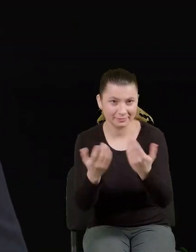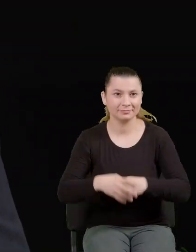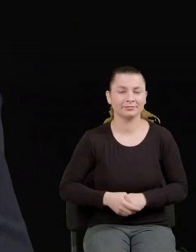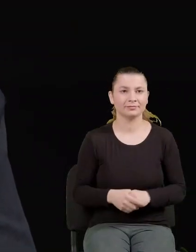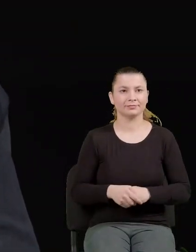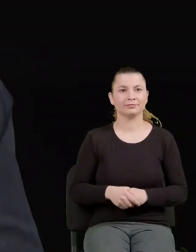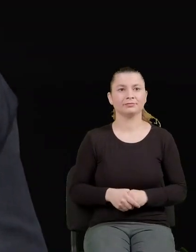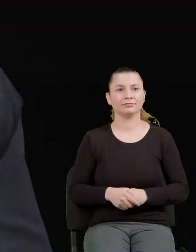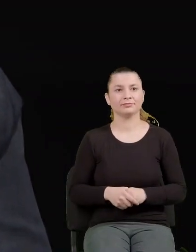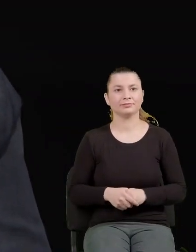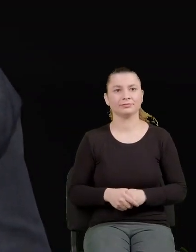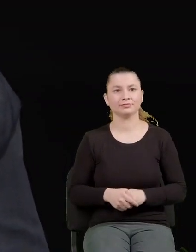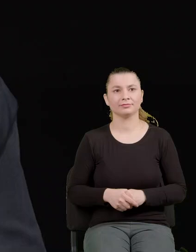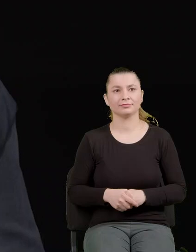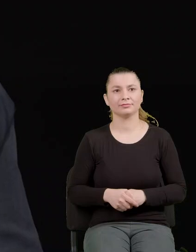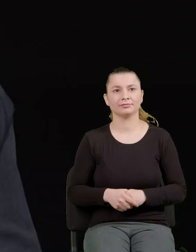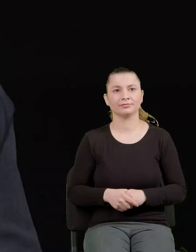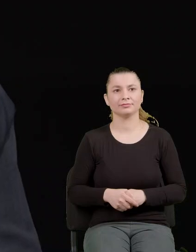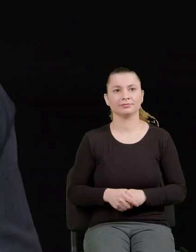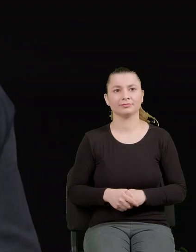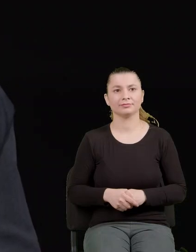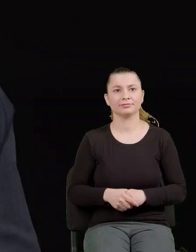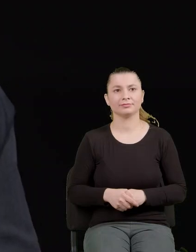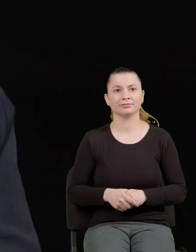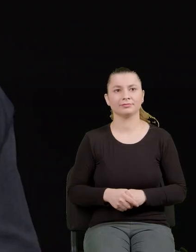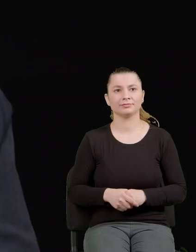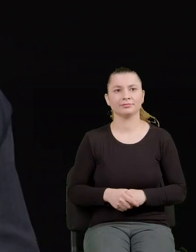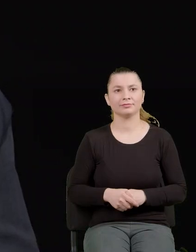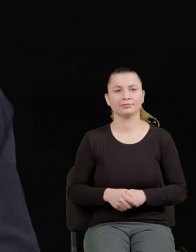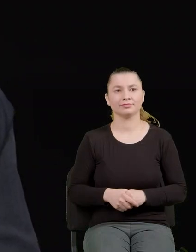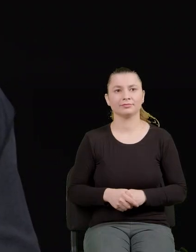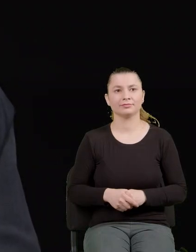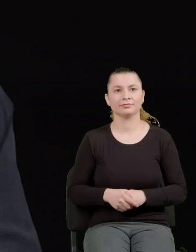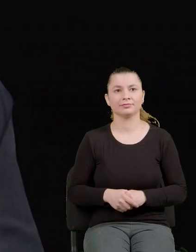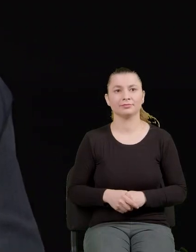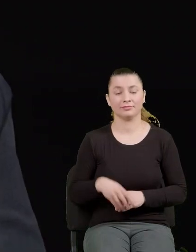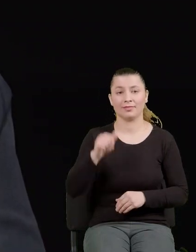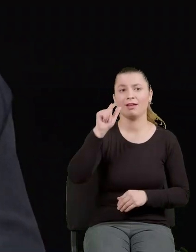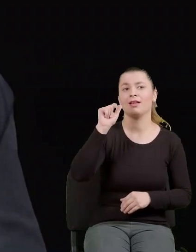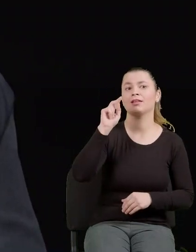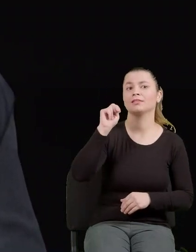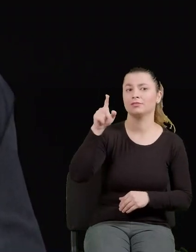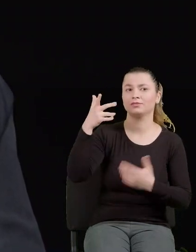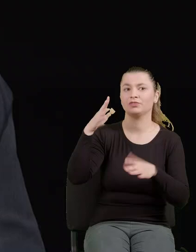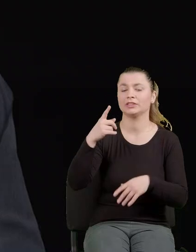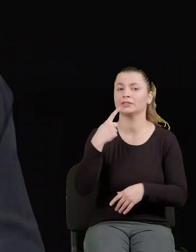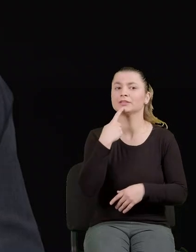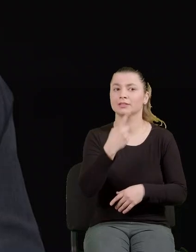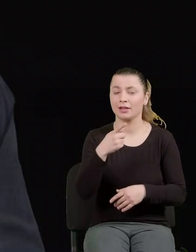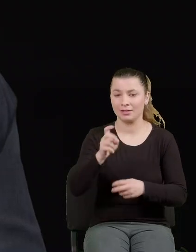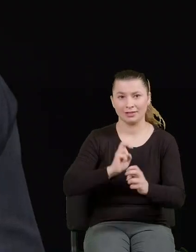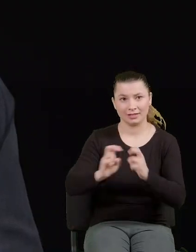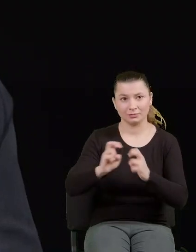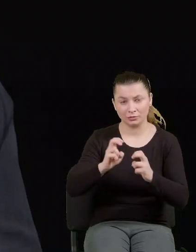important, as Alan has mentioned, this is transport planning. And it took a